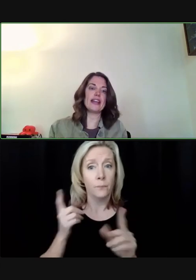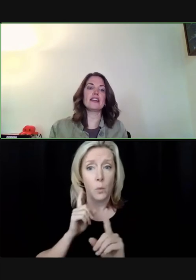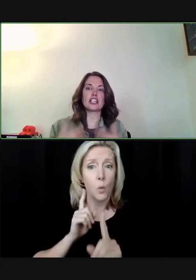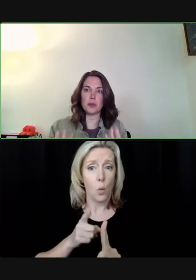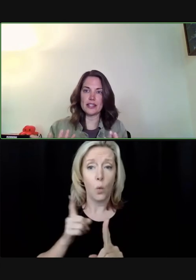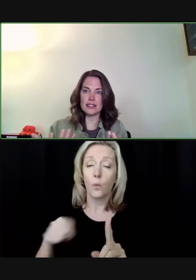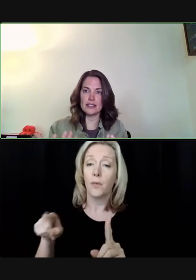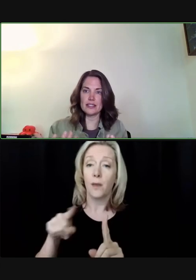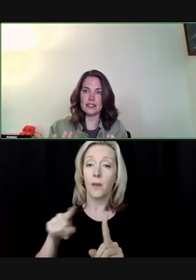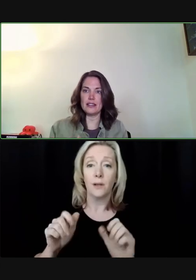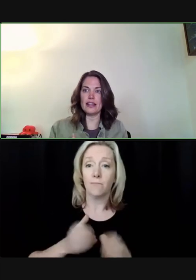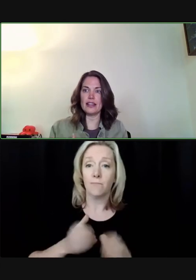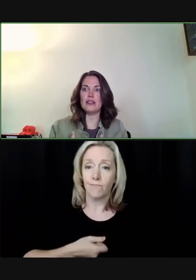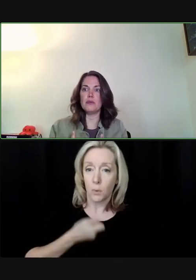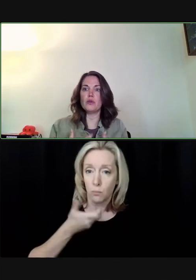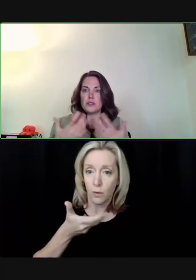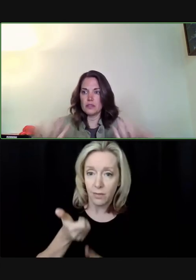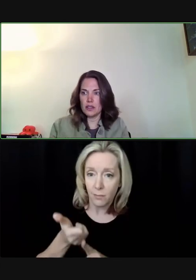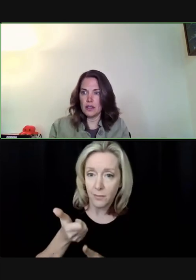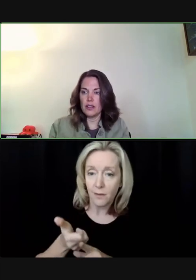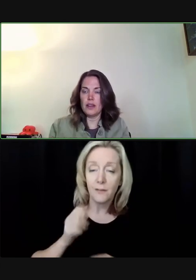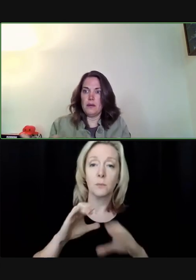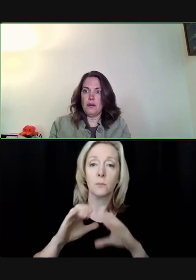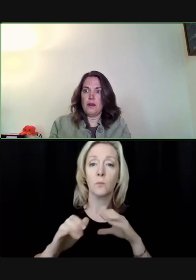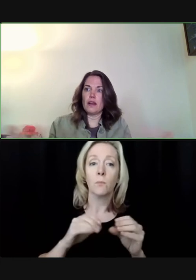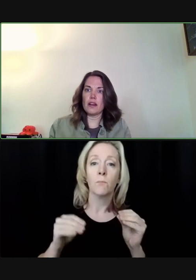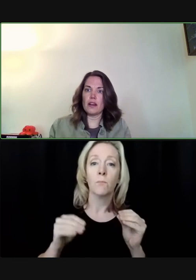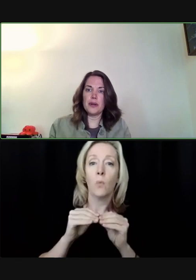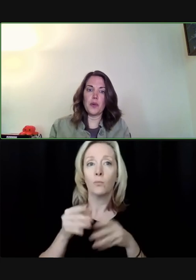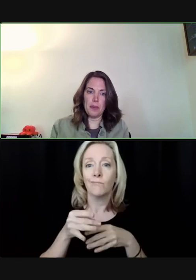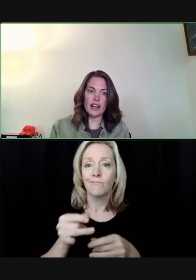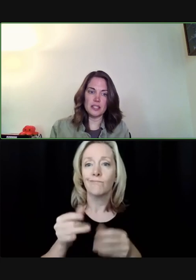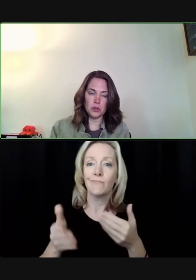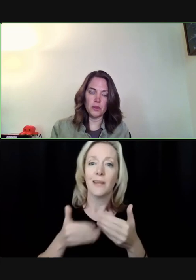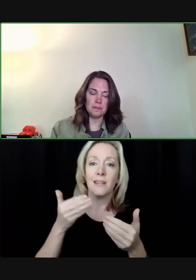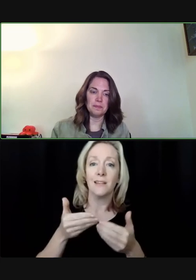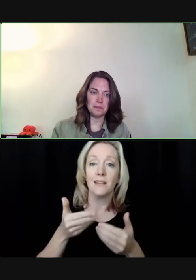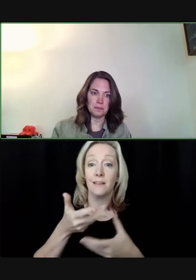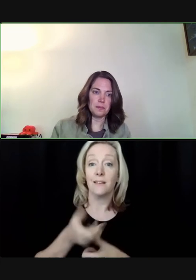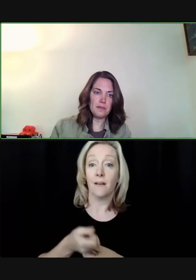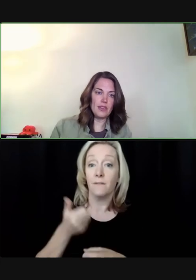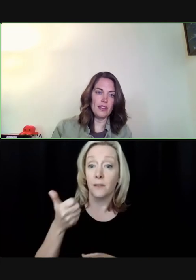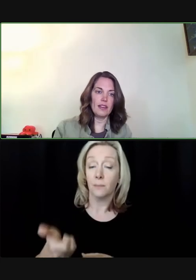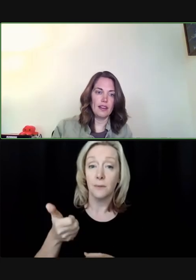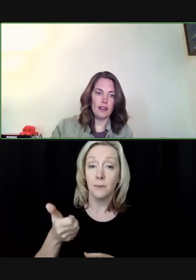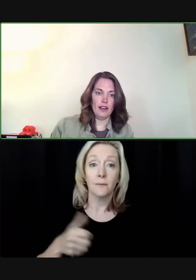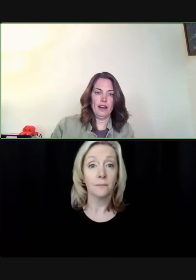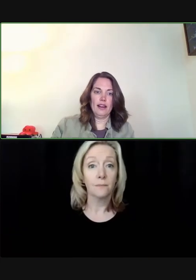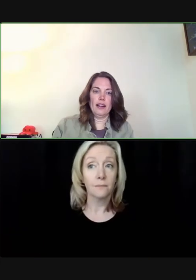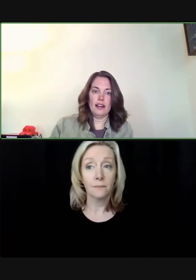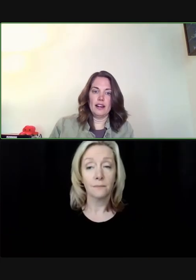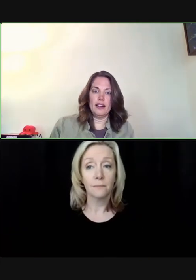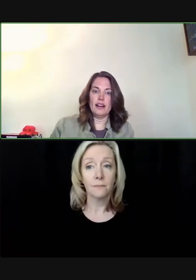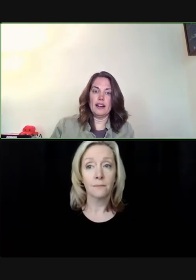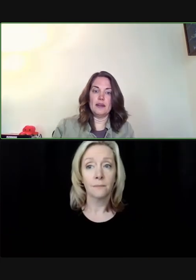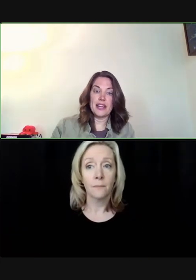to communicate and express in the most competent way possible.